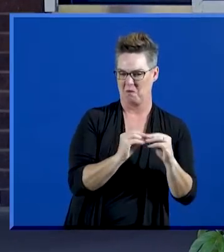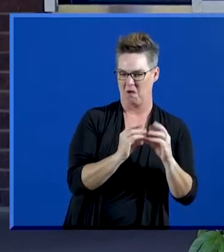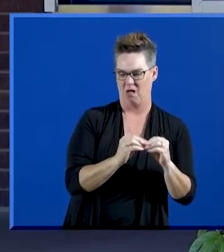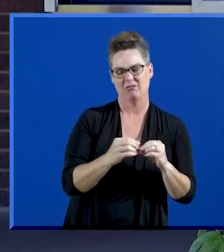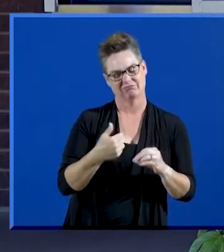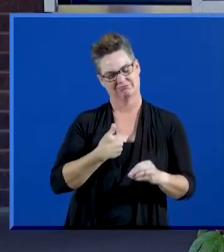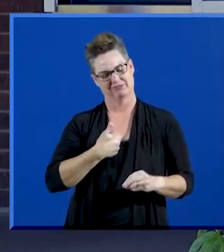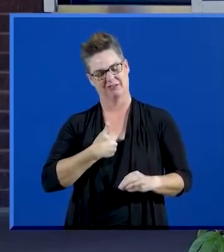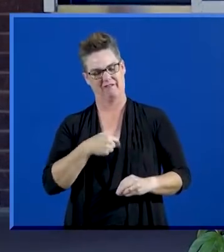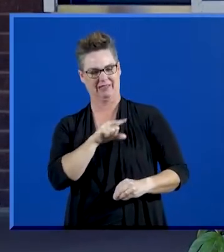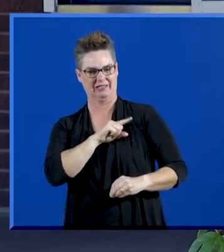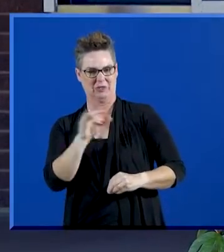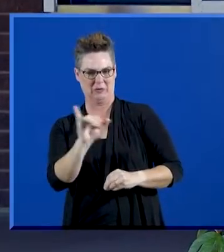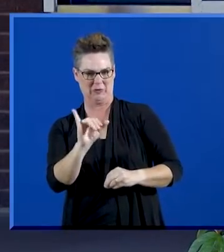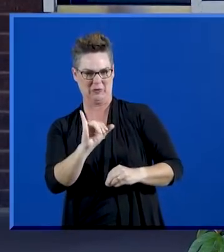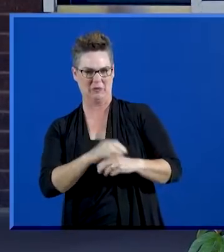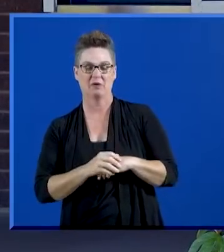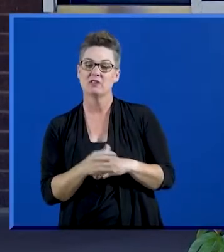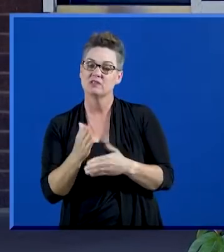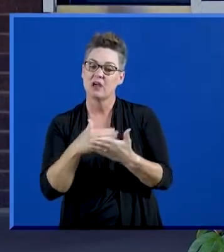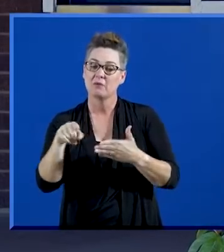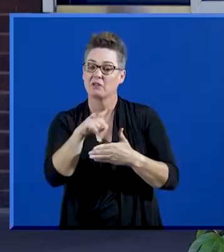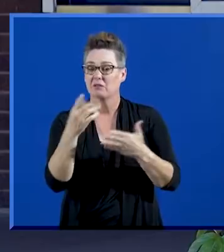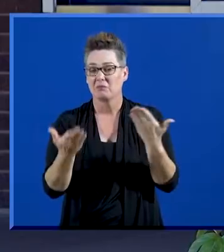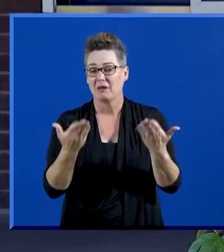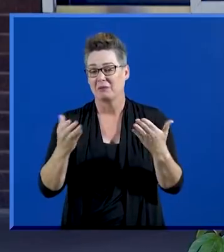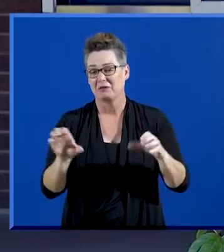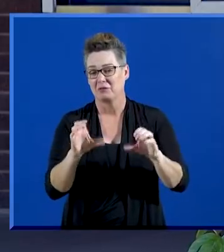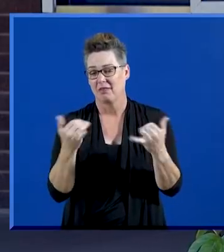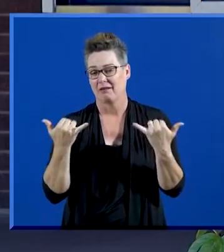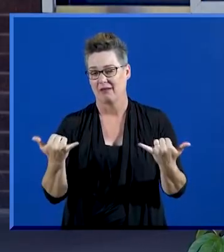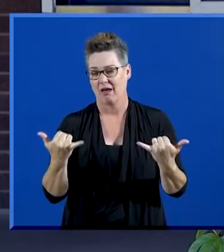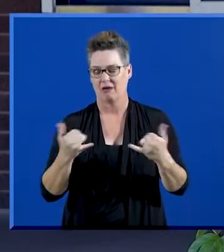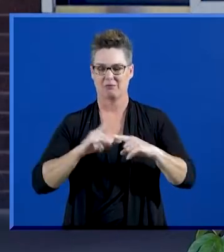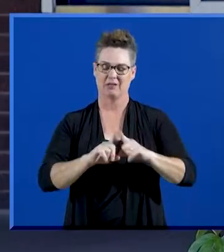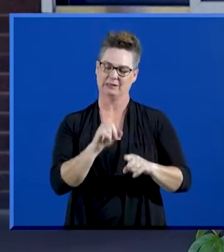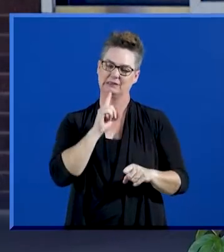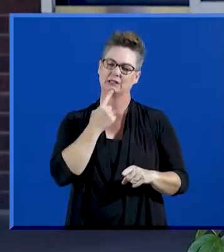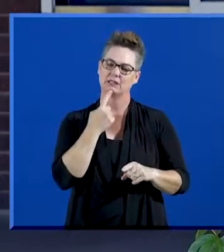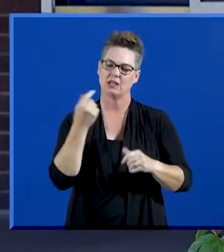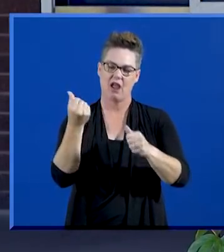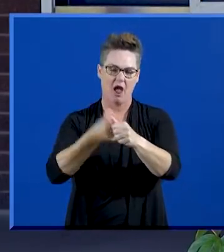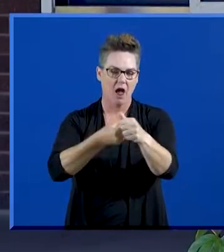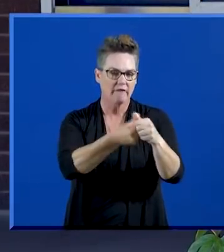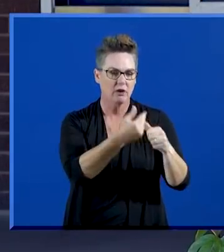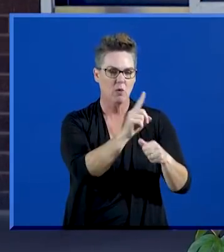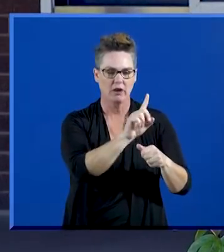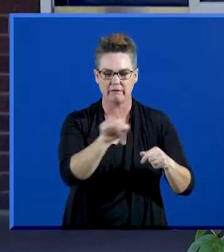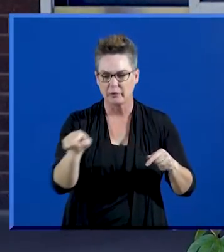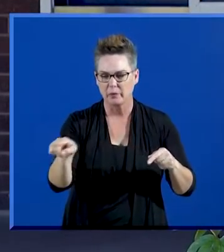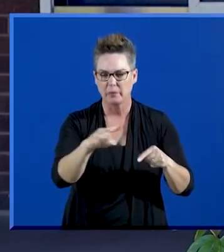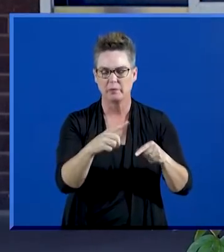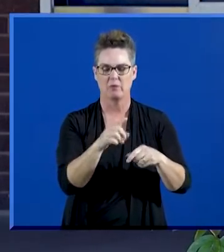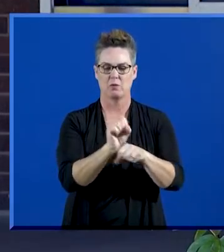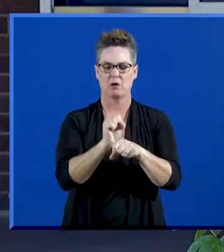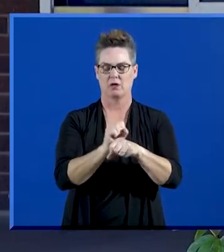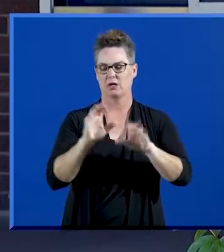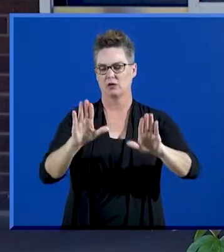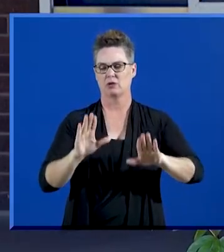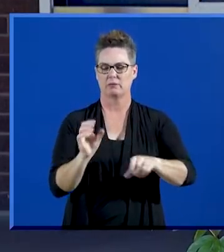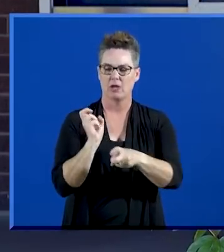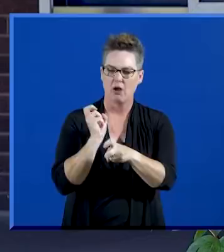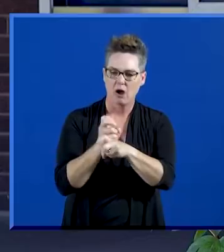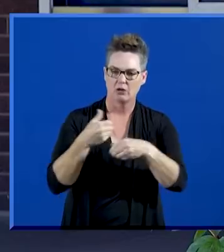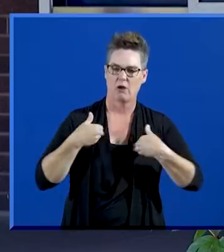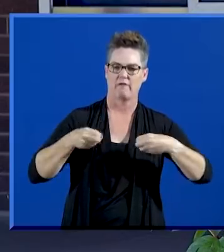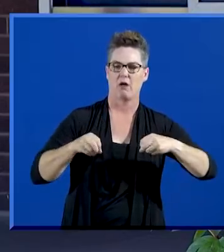Zoom call. I must admit, I'm guilty of that too. Some of you might be doing that right now. But seriously, every single one of